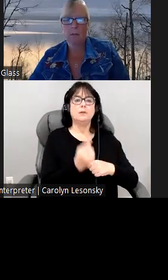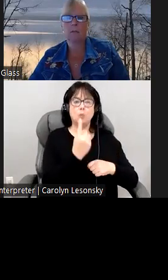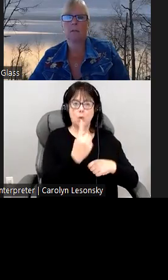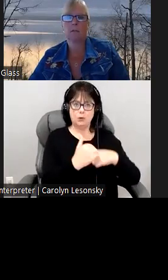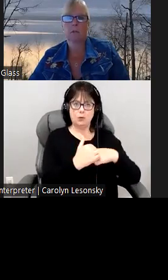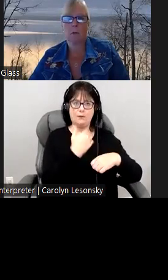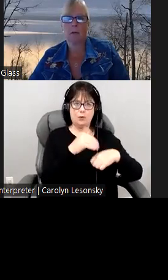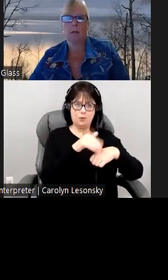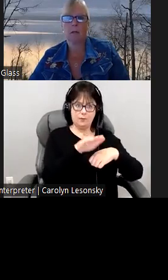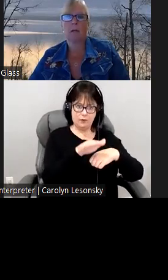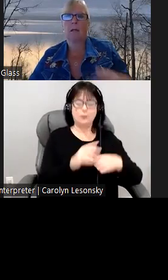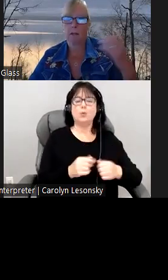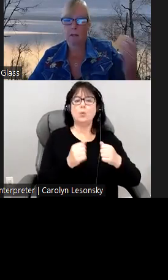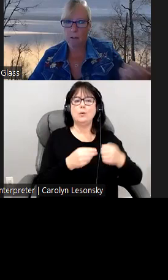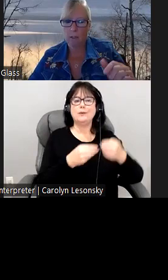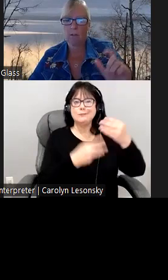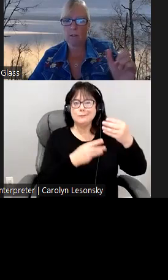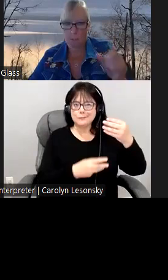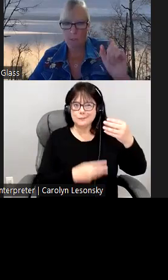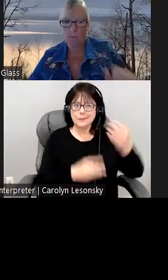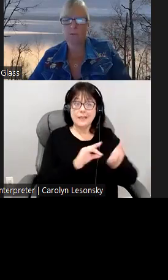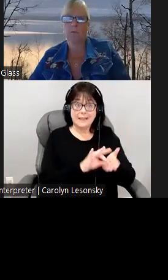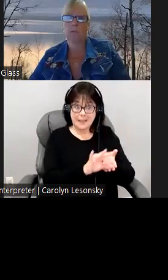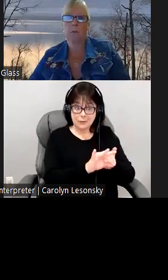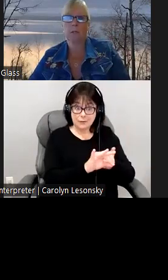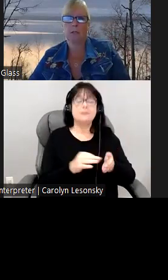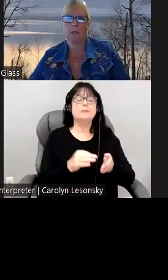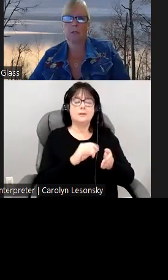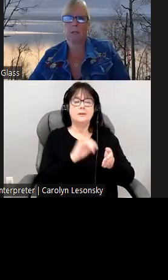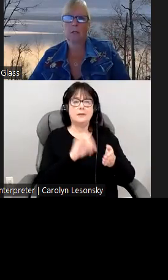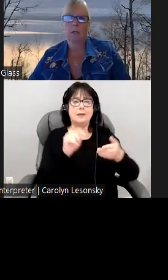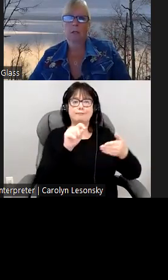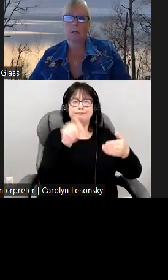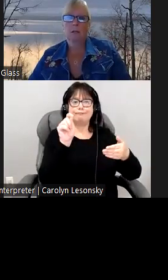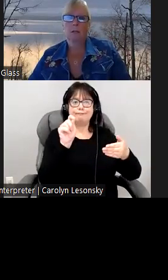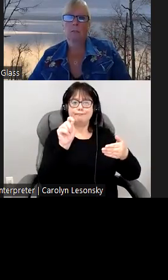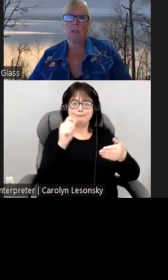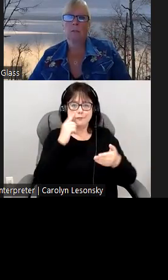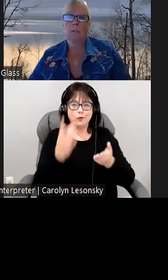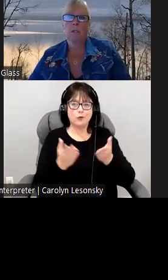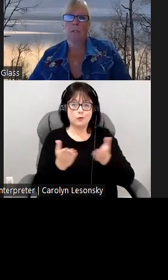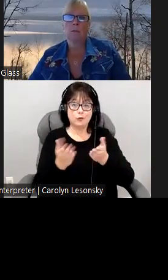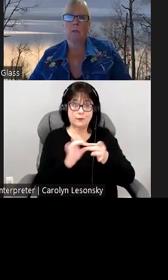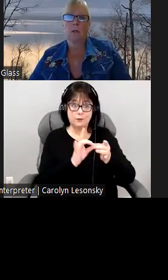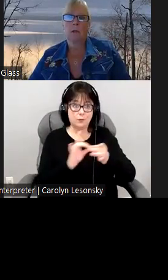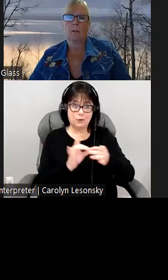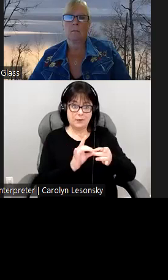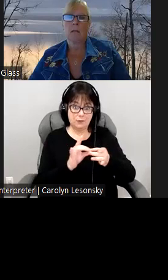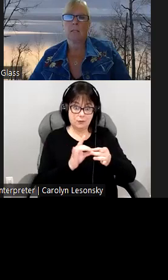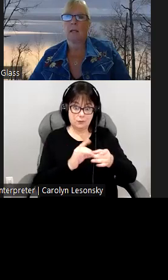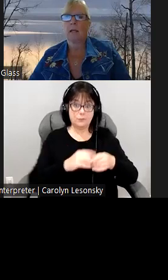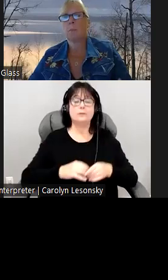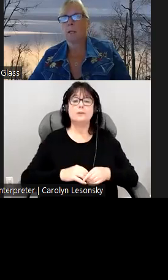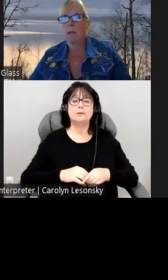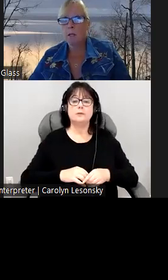count is required, and then you get your tick box for service coordination. The ministry